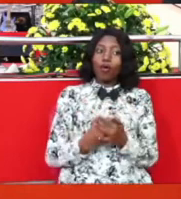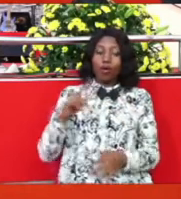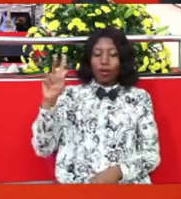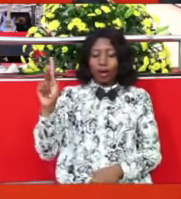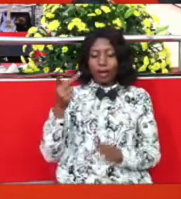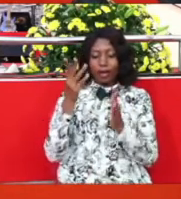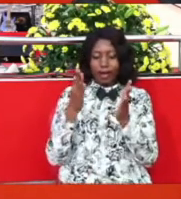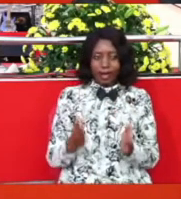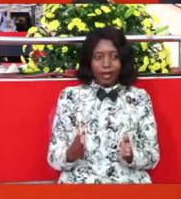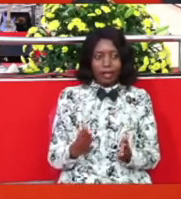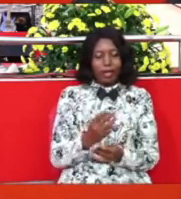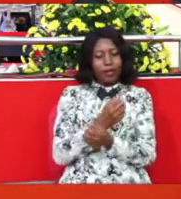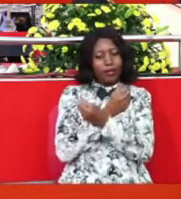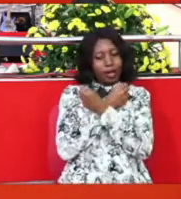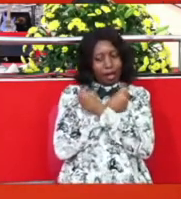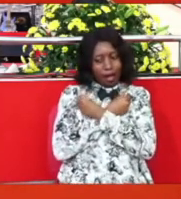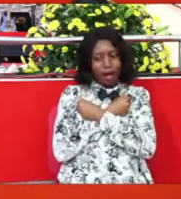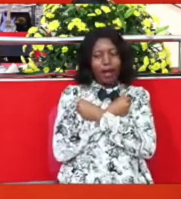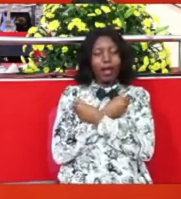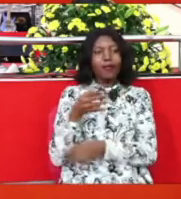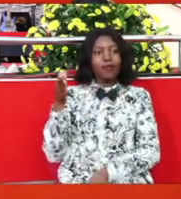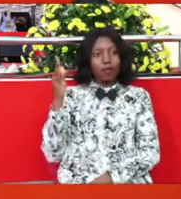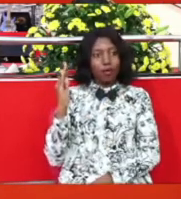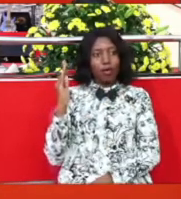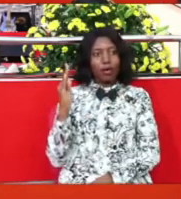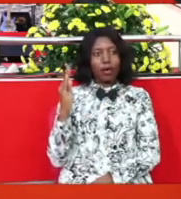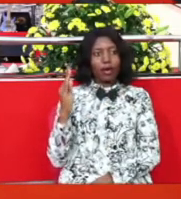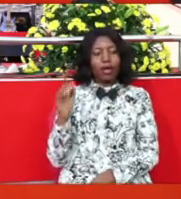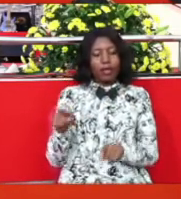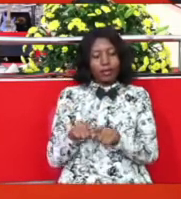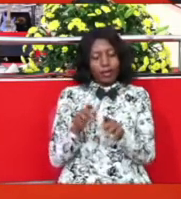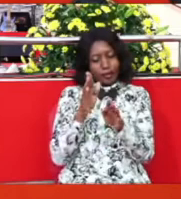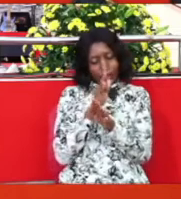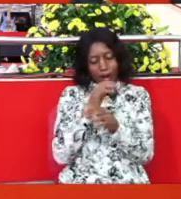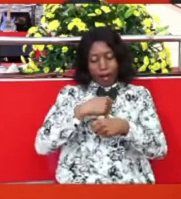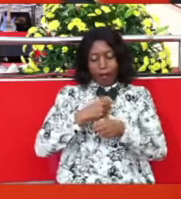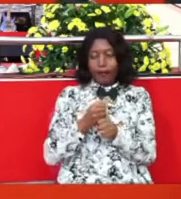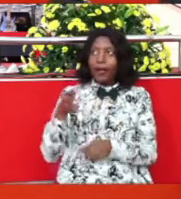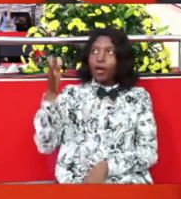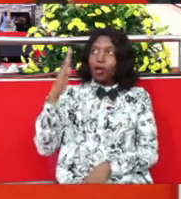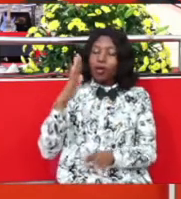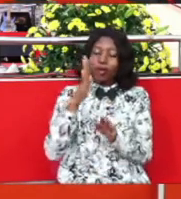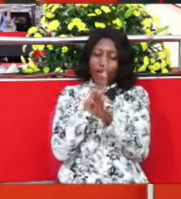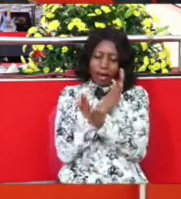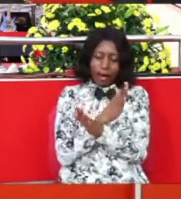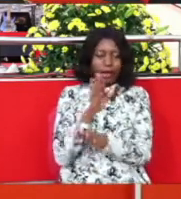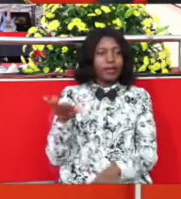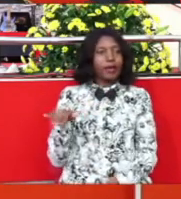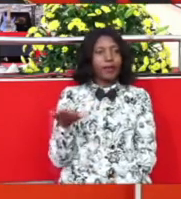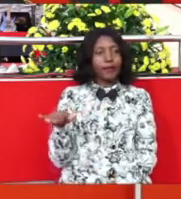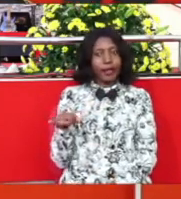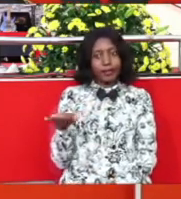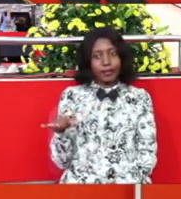God as their hiding place? Je, unaona kama unadhania kama Mkenya, kila Mkenya angeweza kuachilia Mungu awe mahali pake